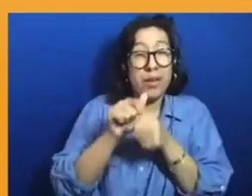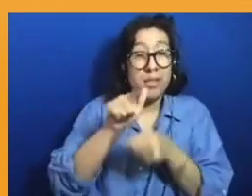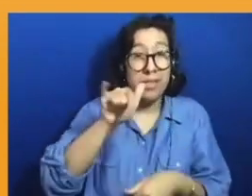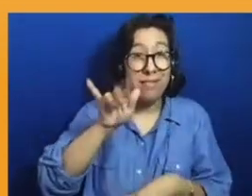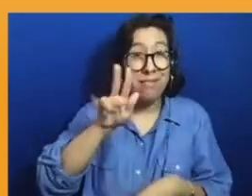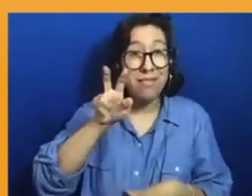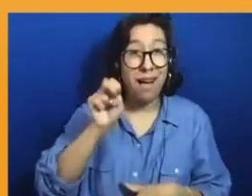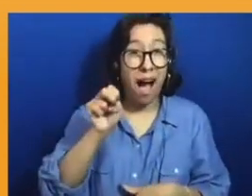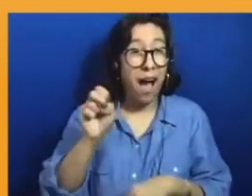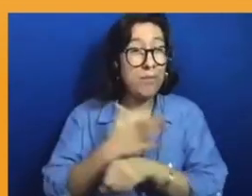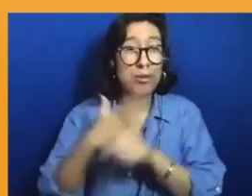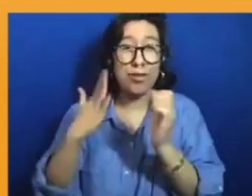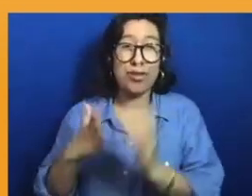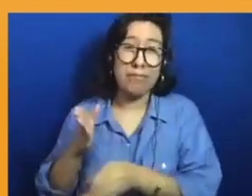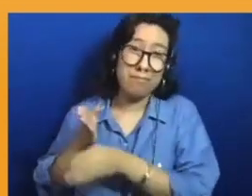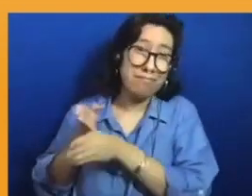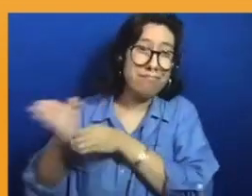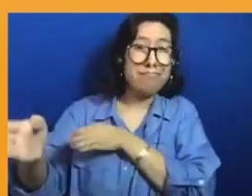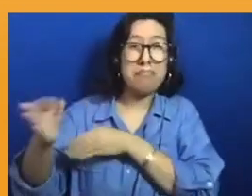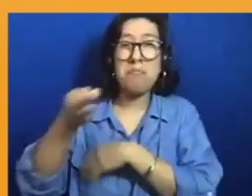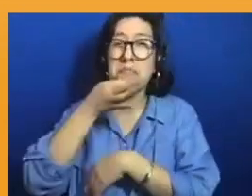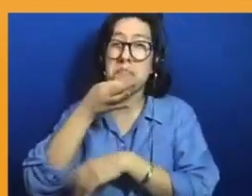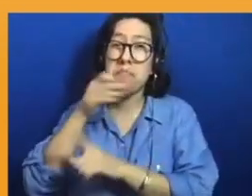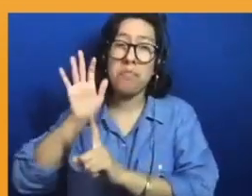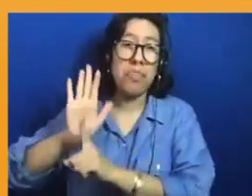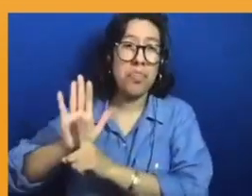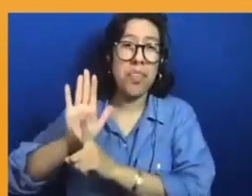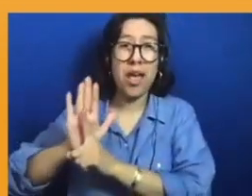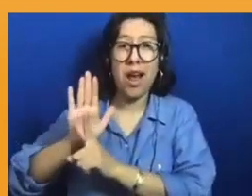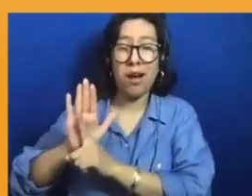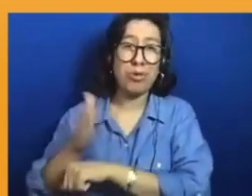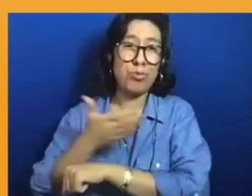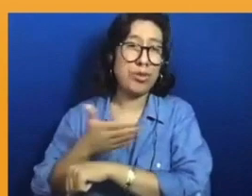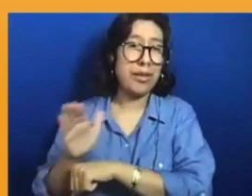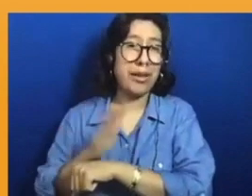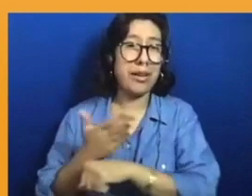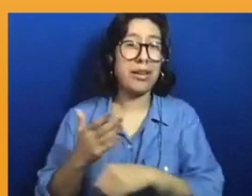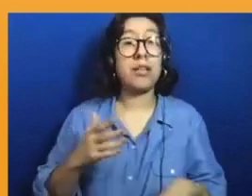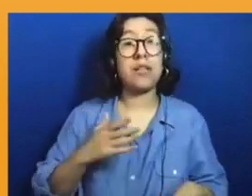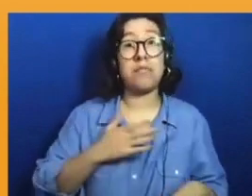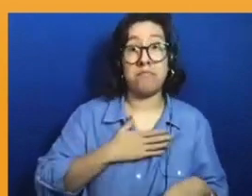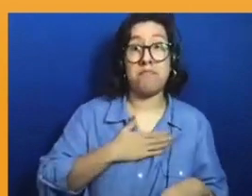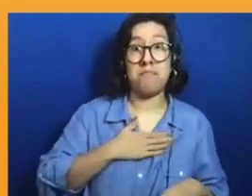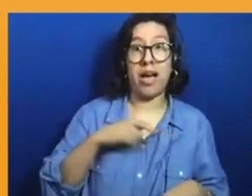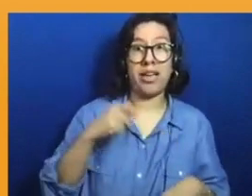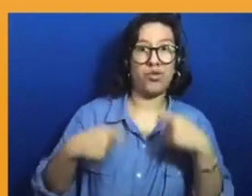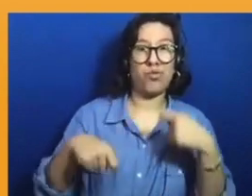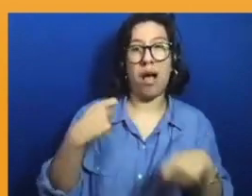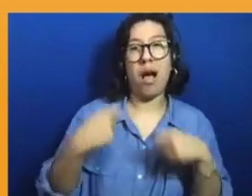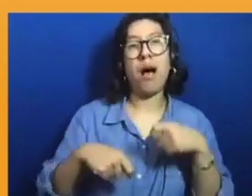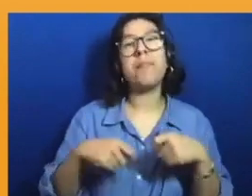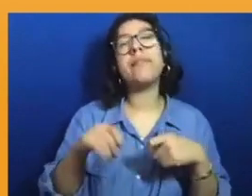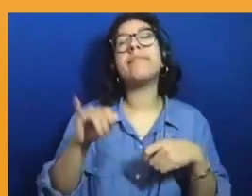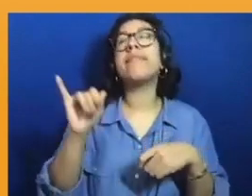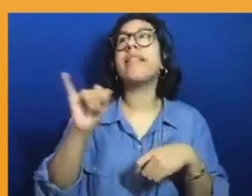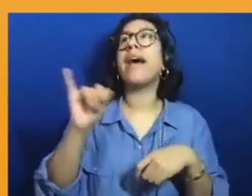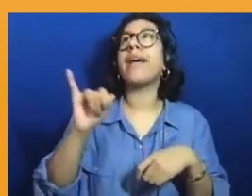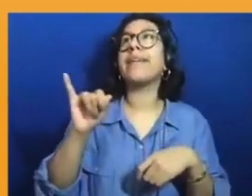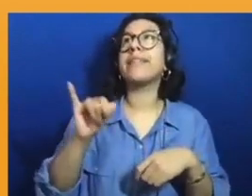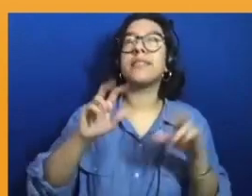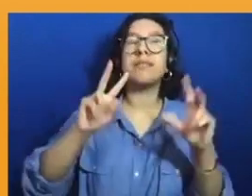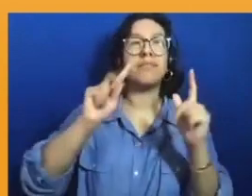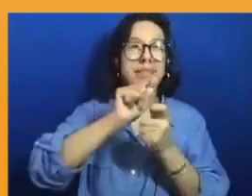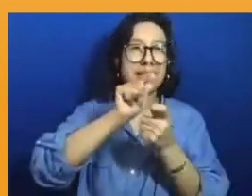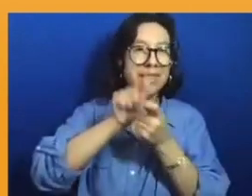musicians who are the best in their fields. I remember from my arangetram, that's like the coming of age dance, the graduation